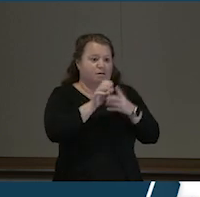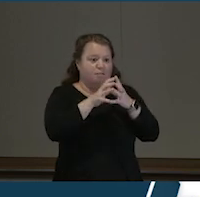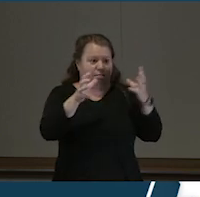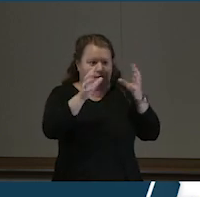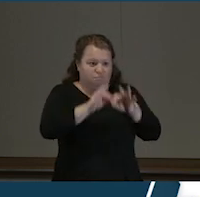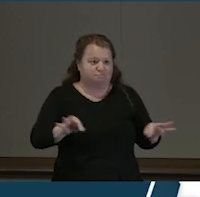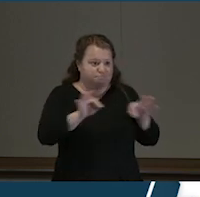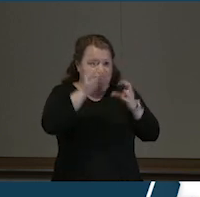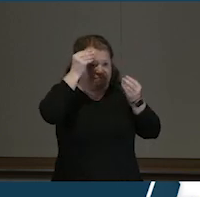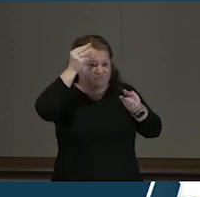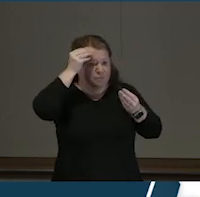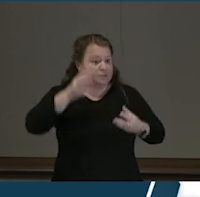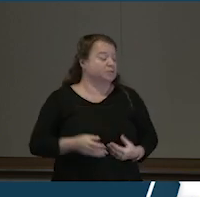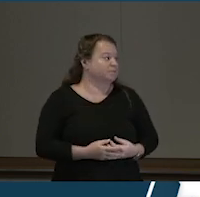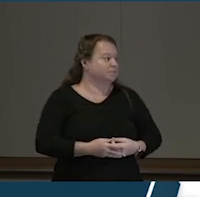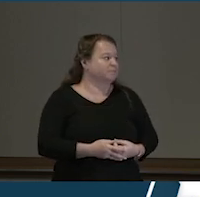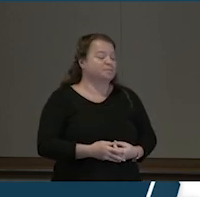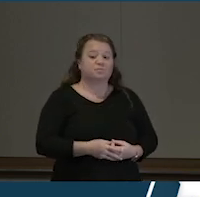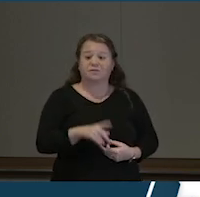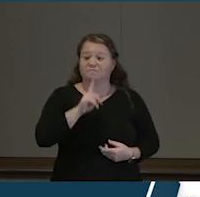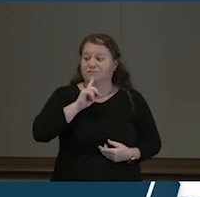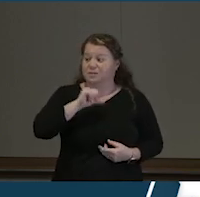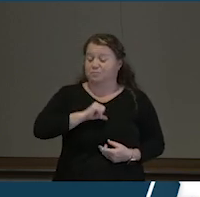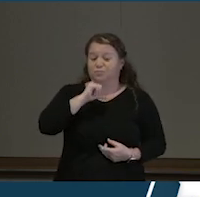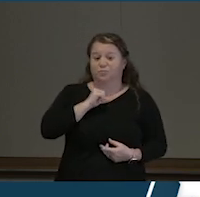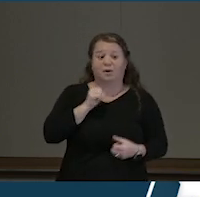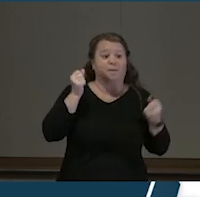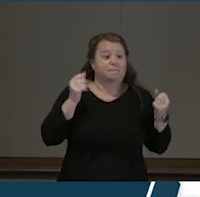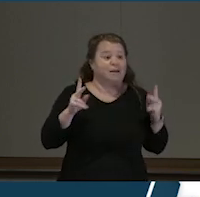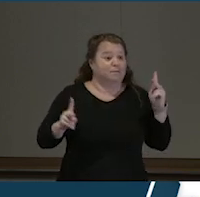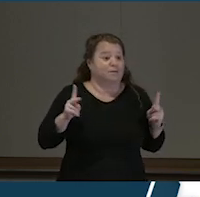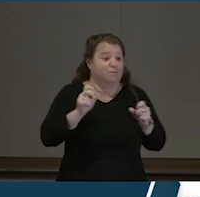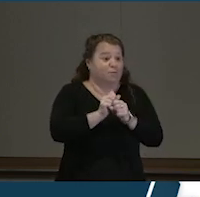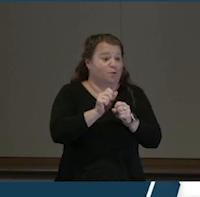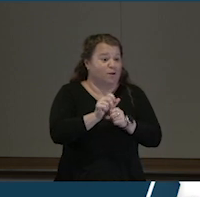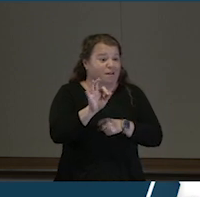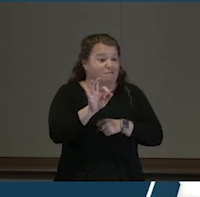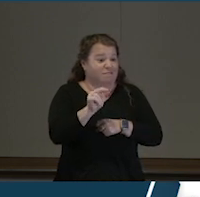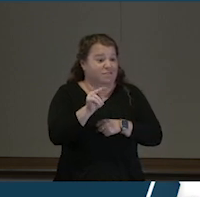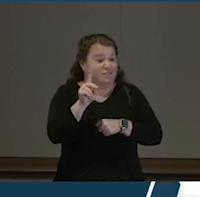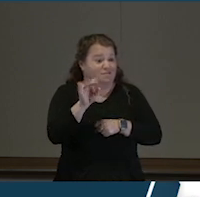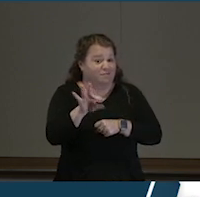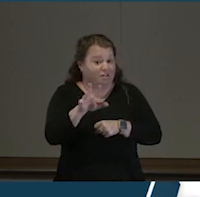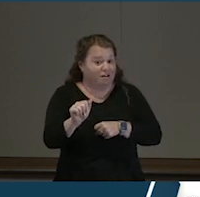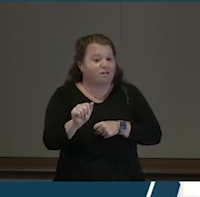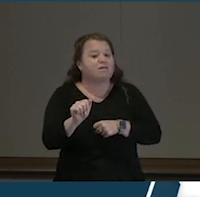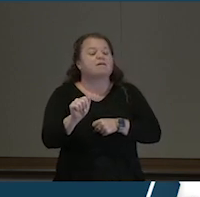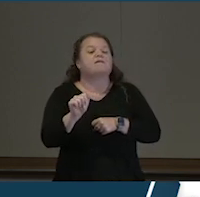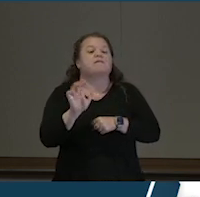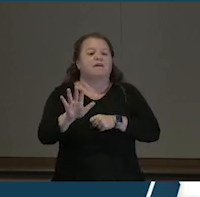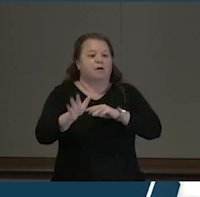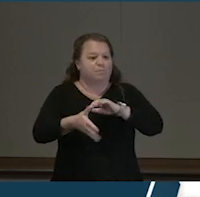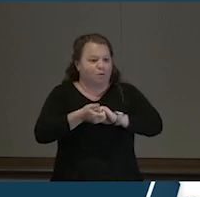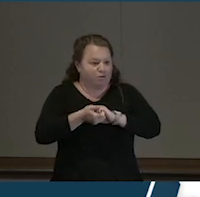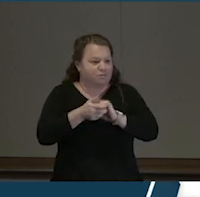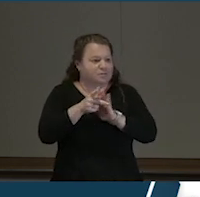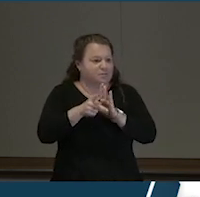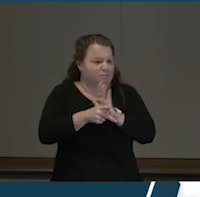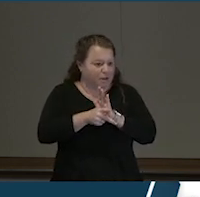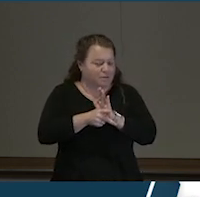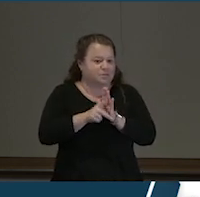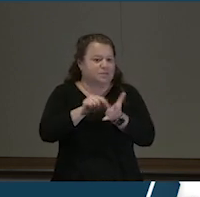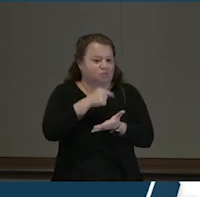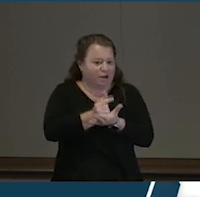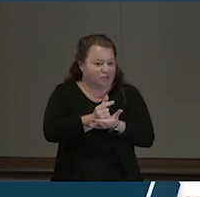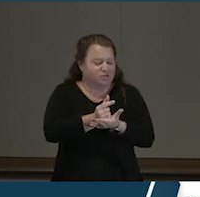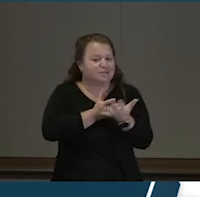And I'm very proud to say that many people who work for FND of Florida were actually partners and policymaking graduates. So they came through the